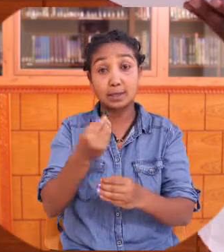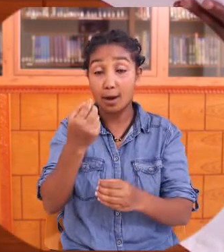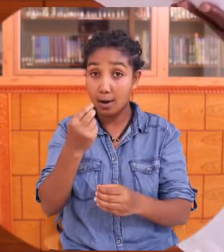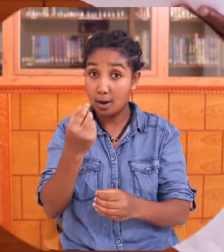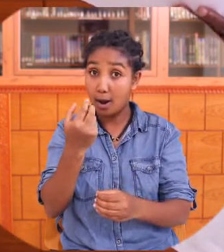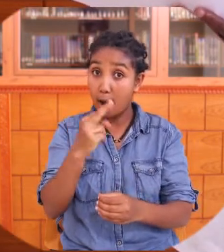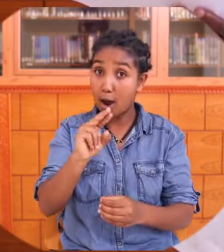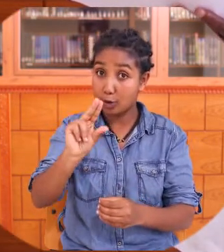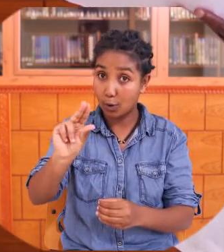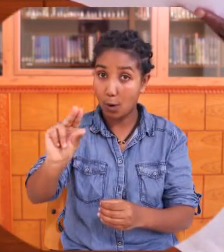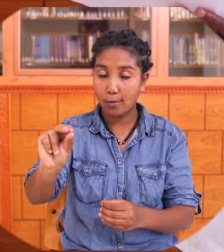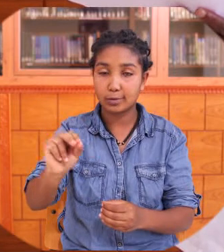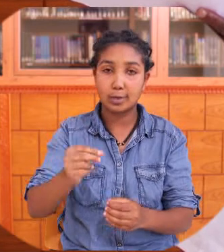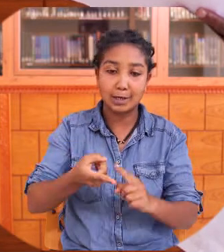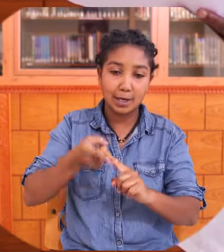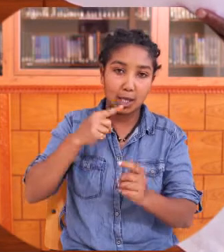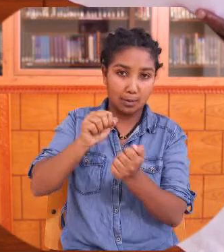animals